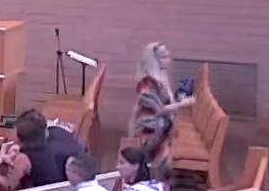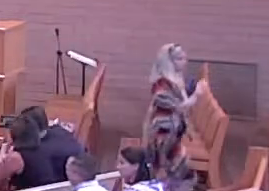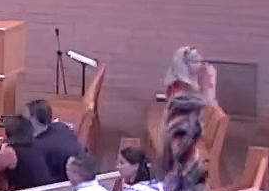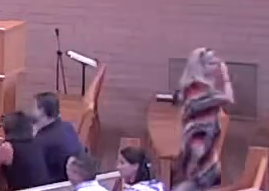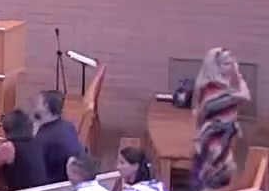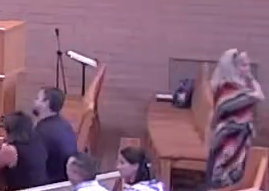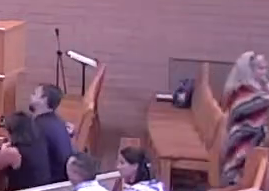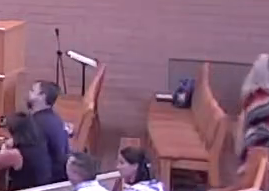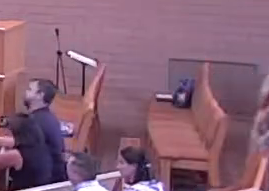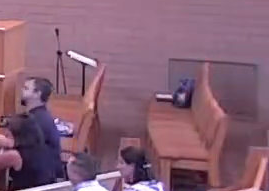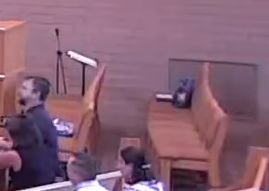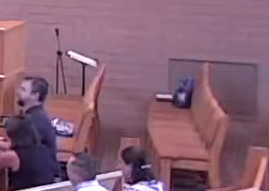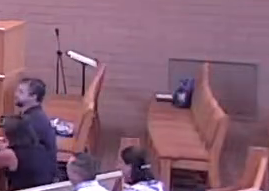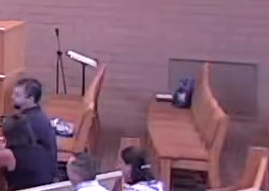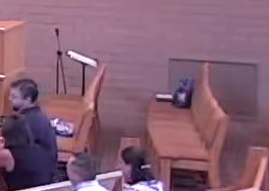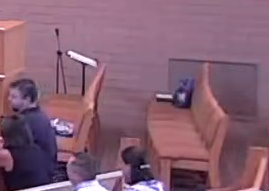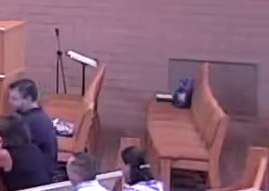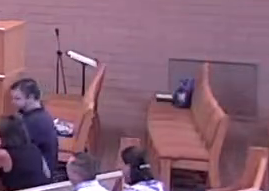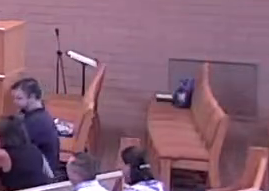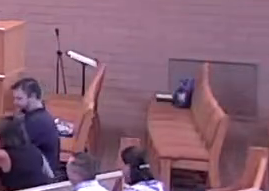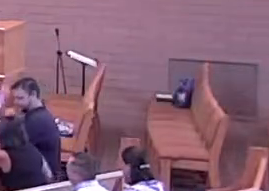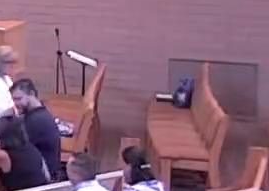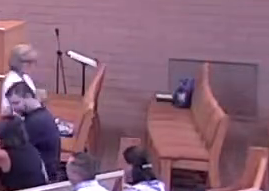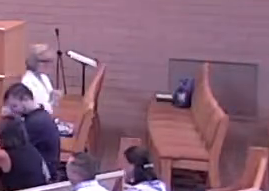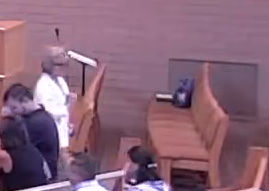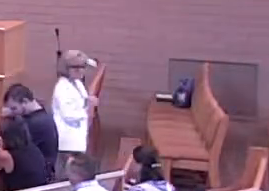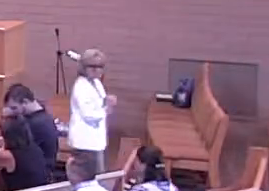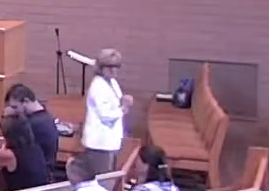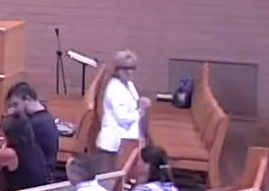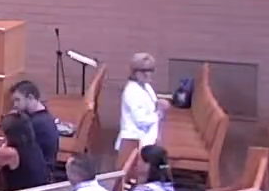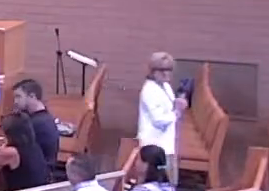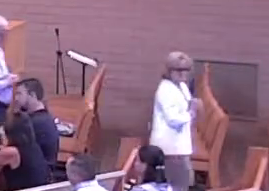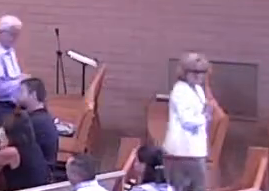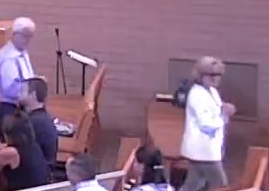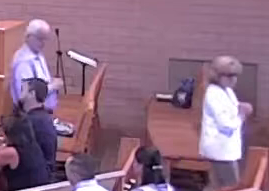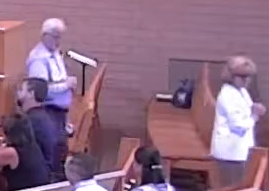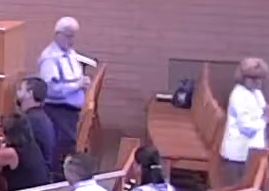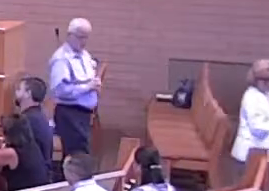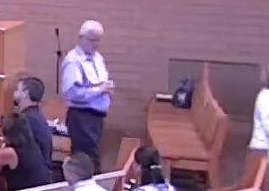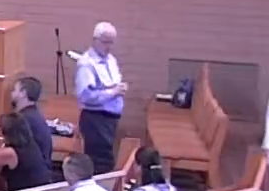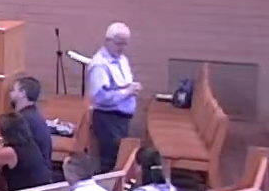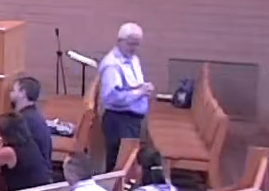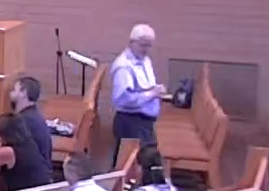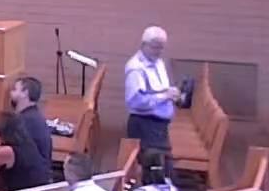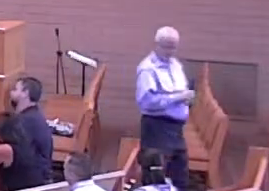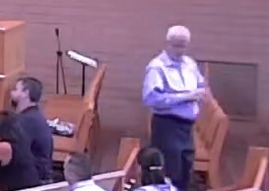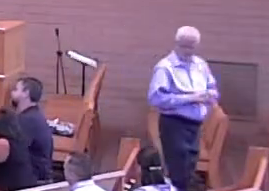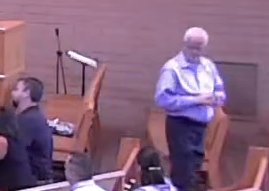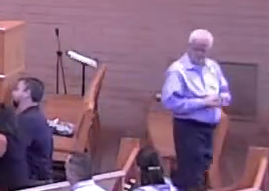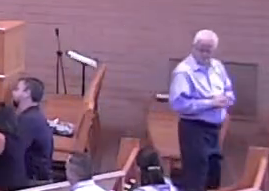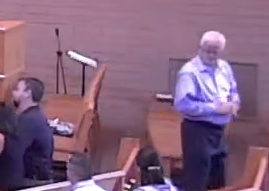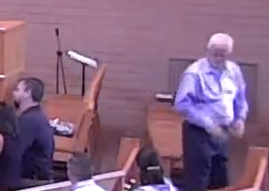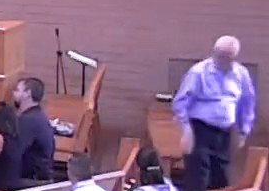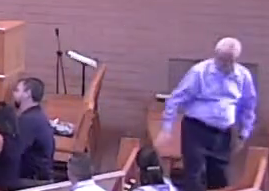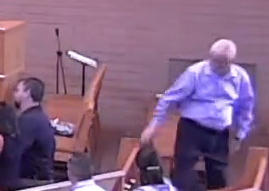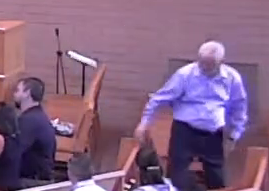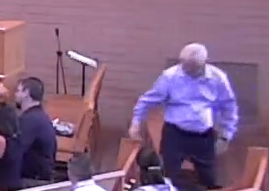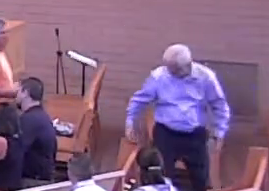and shed, life for the world. Let us